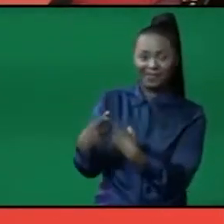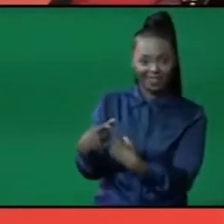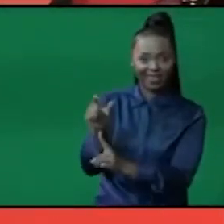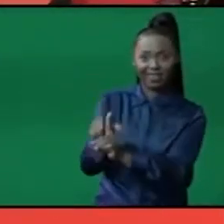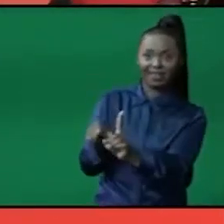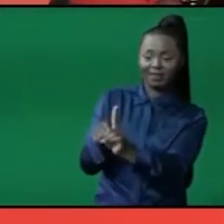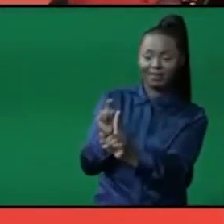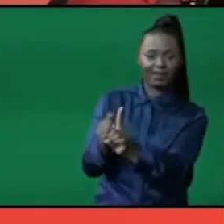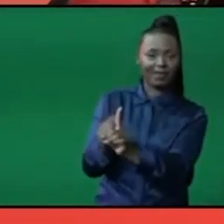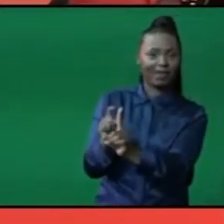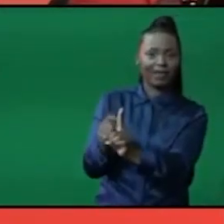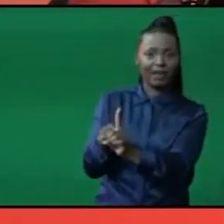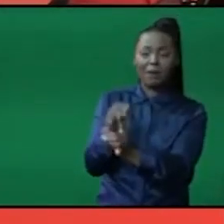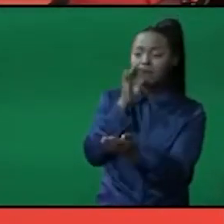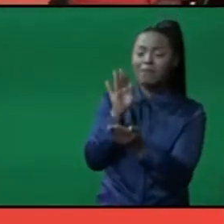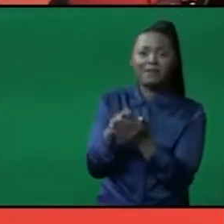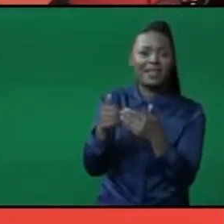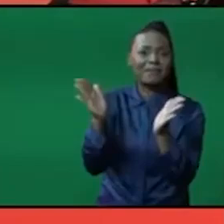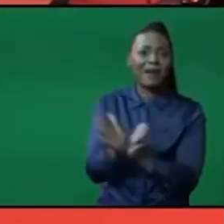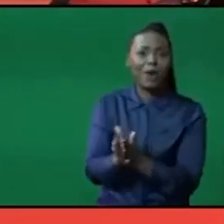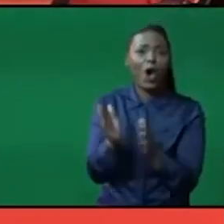has never organized a birthday party.